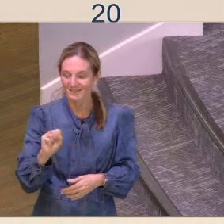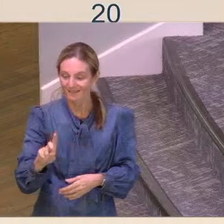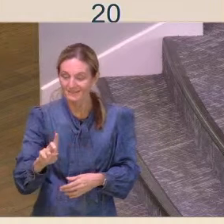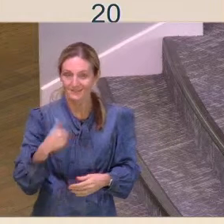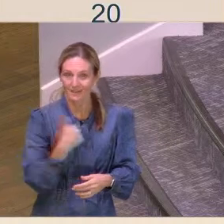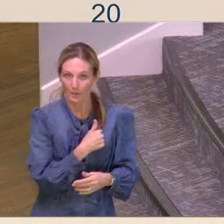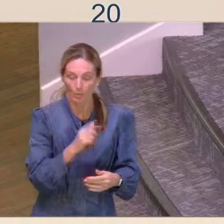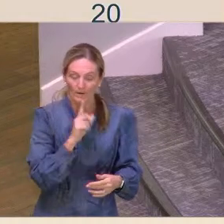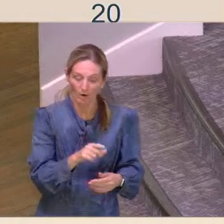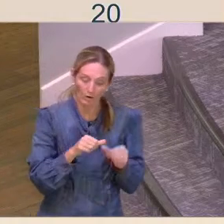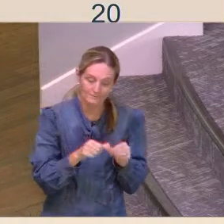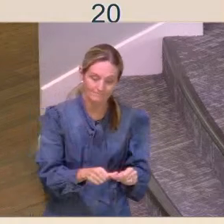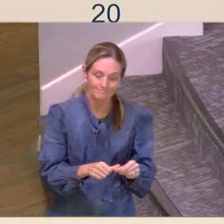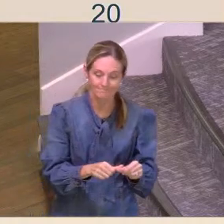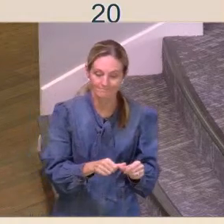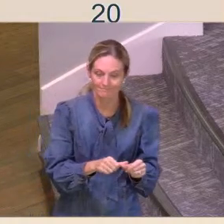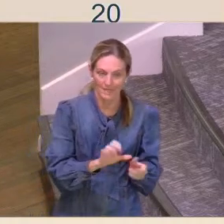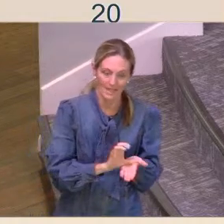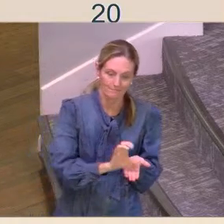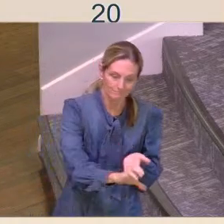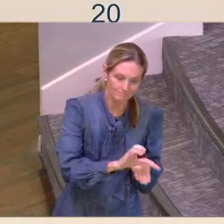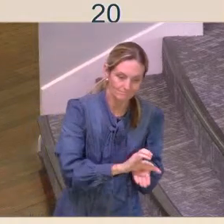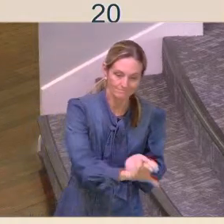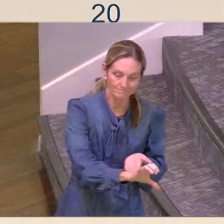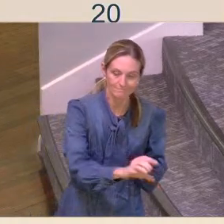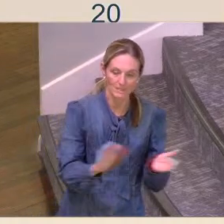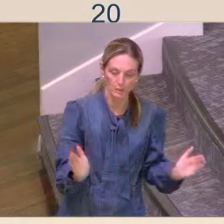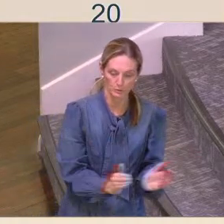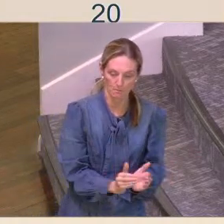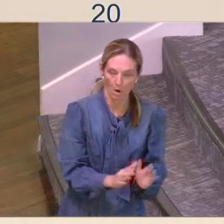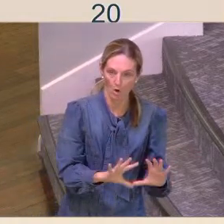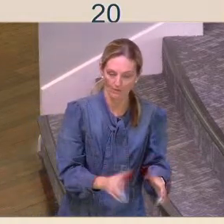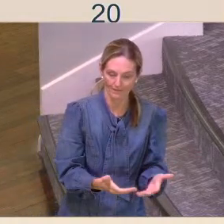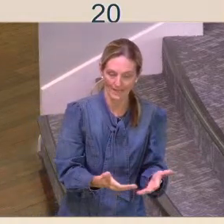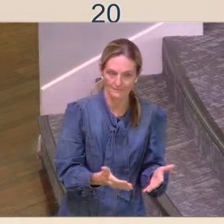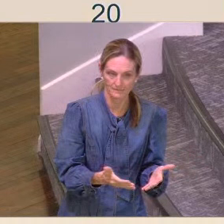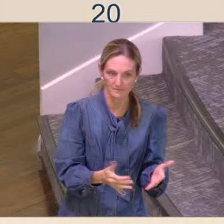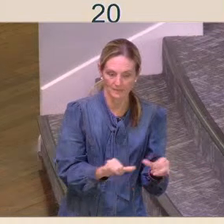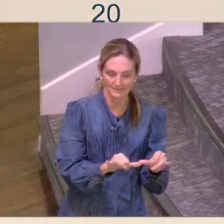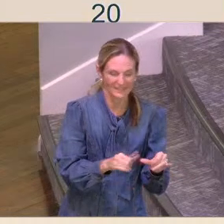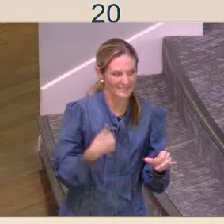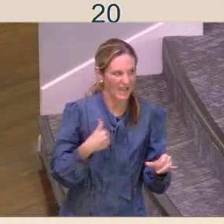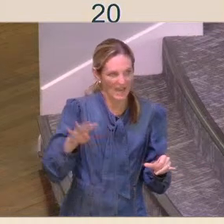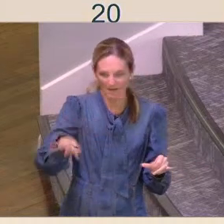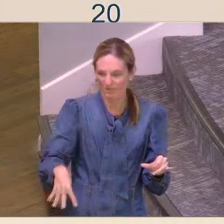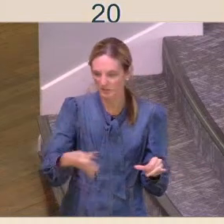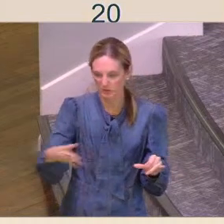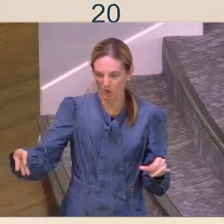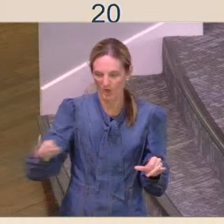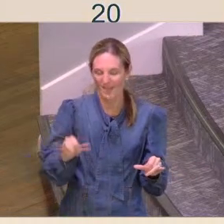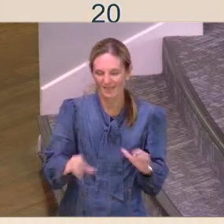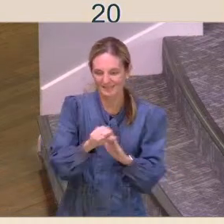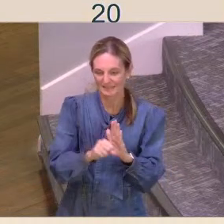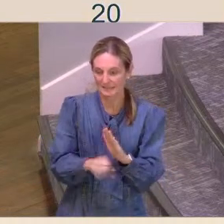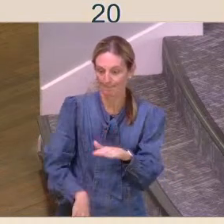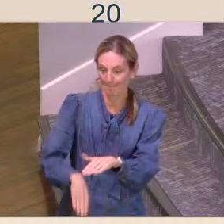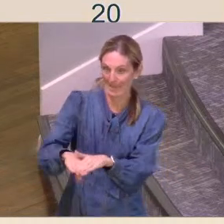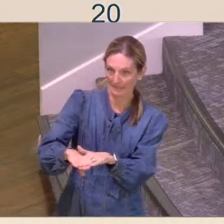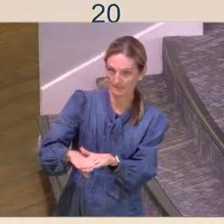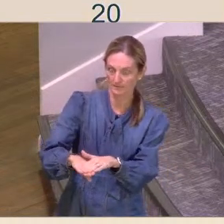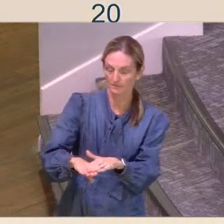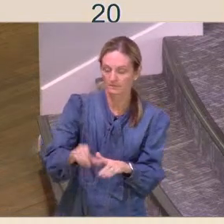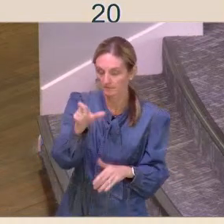to fund and promote smaller class sizes. I've got the chart over there on the right-hand side. There's the state max, and then you also